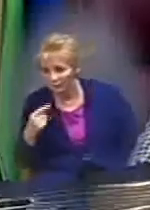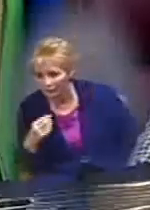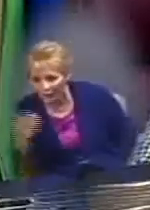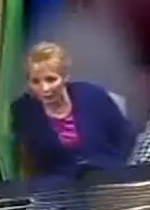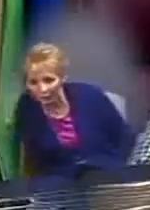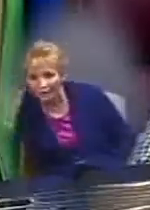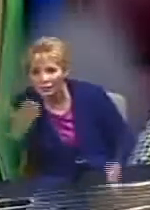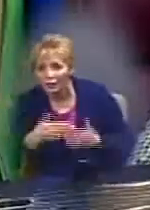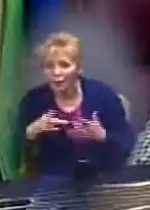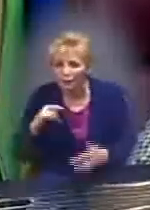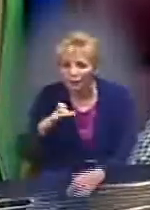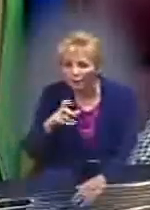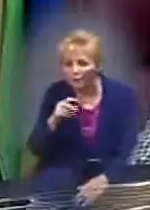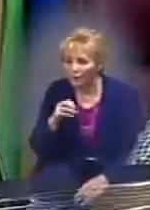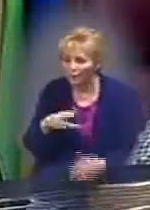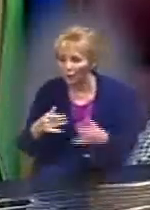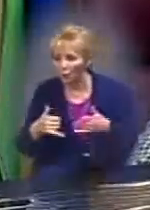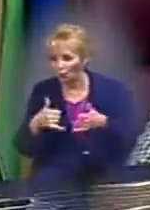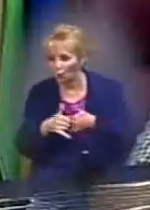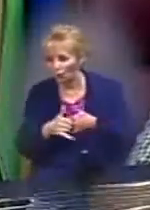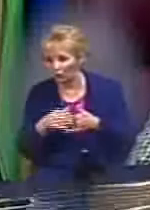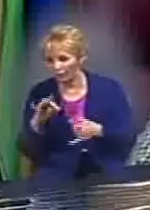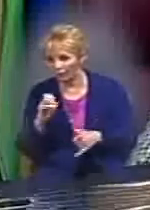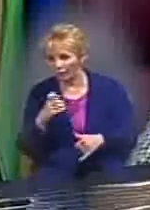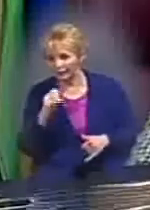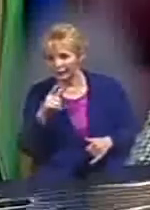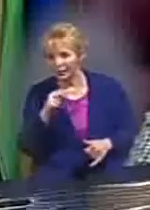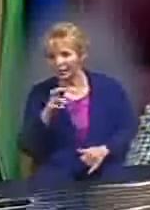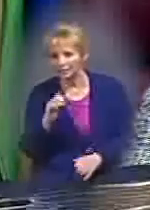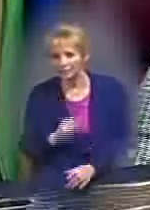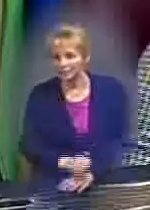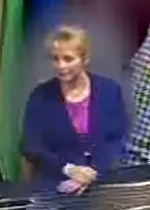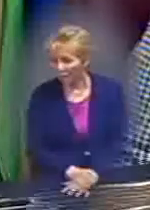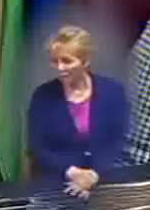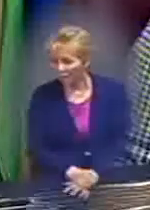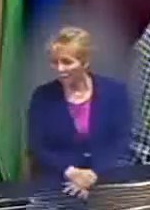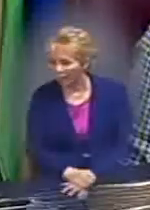present some public power awards of excellence.